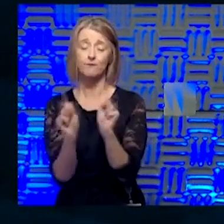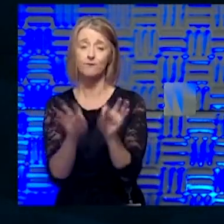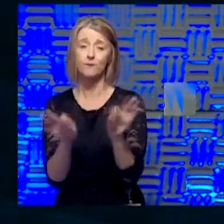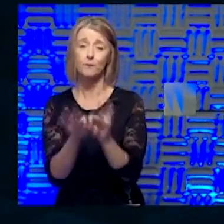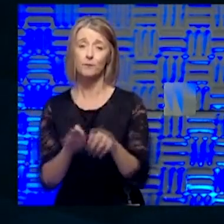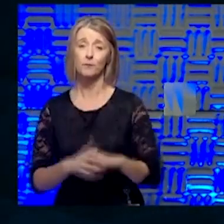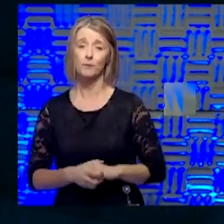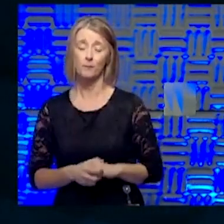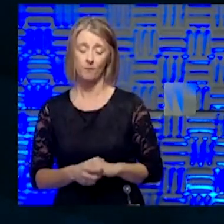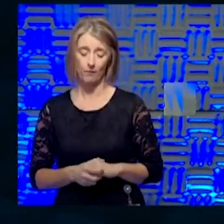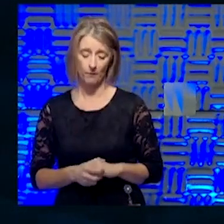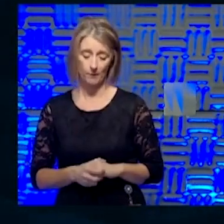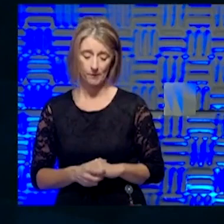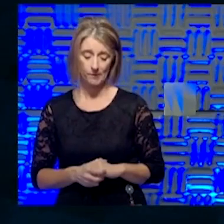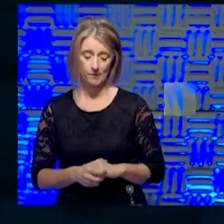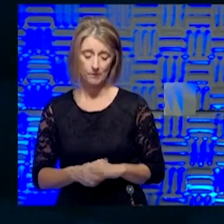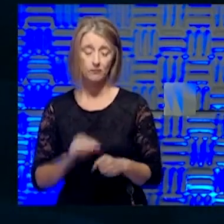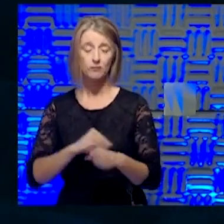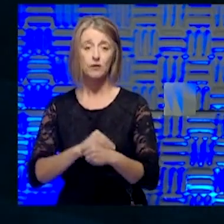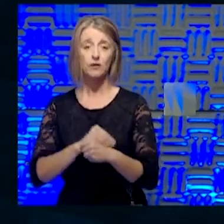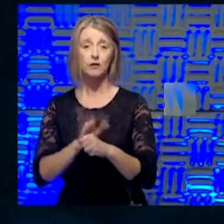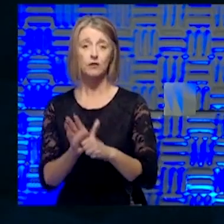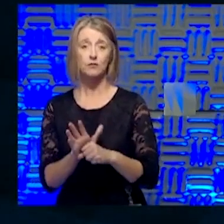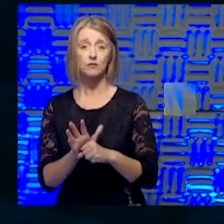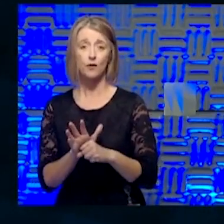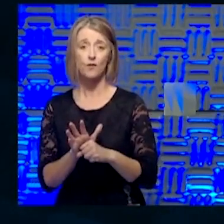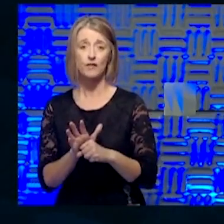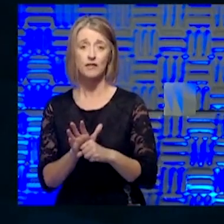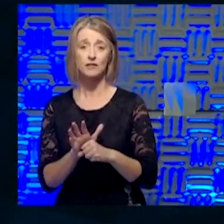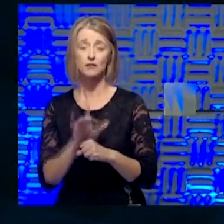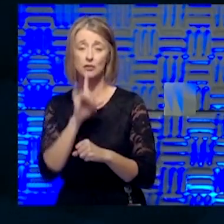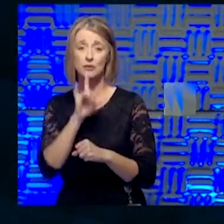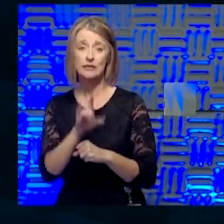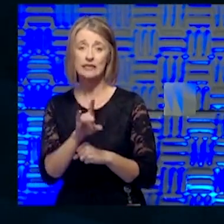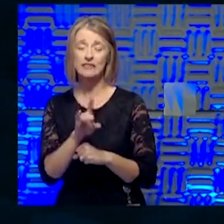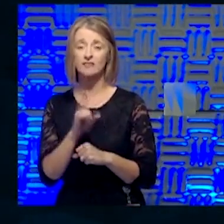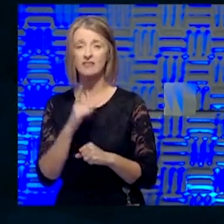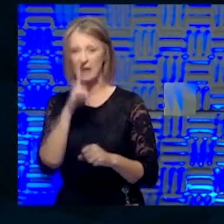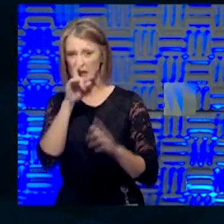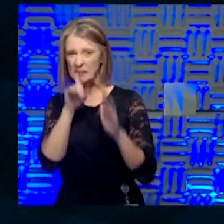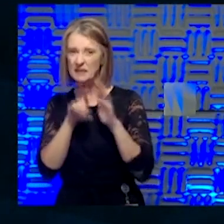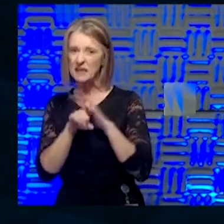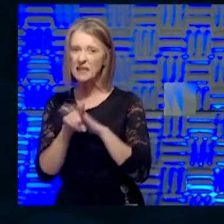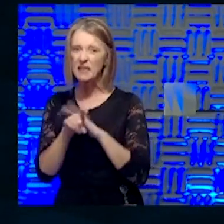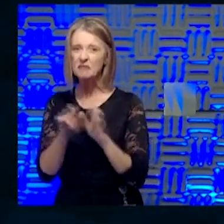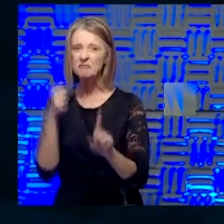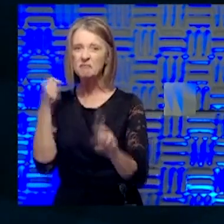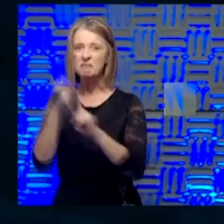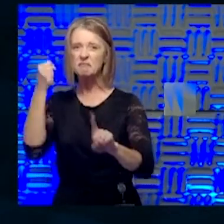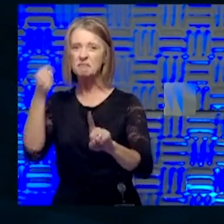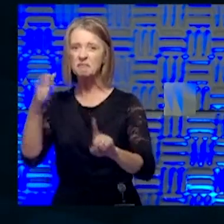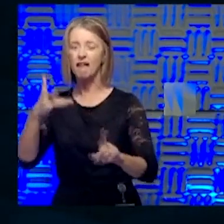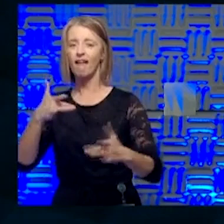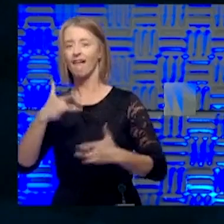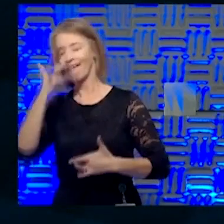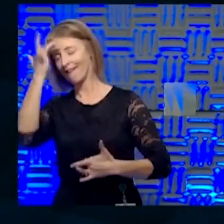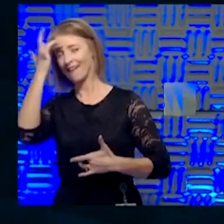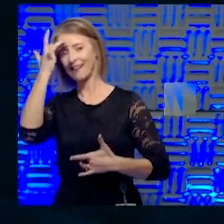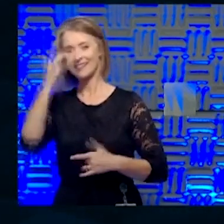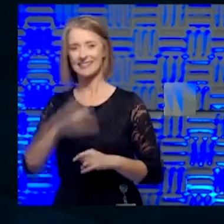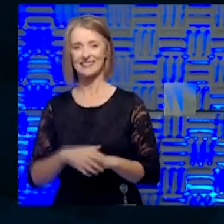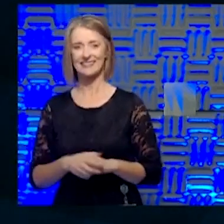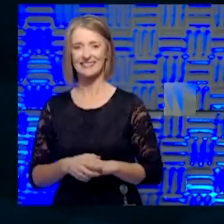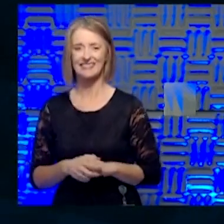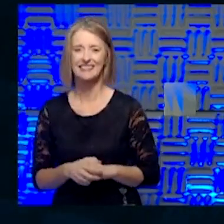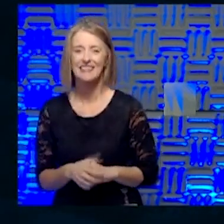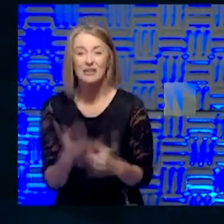I don't know. To me, the coronavirus is sneaky. I don't know why. I just think I'm just like it's sneaky